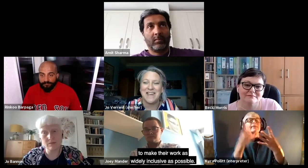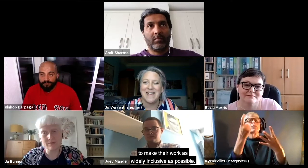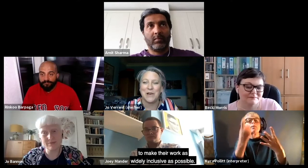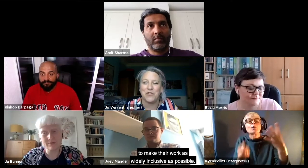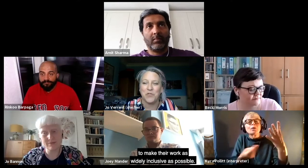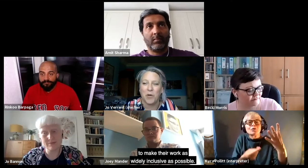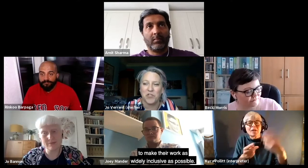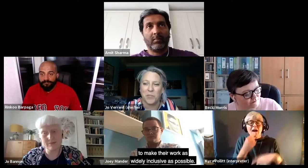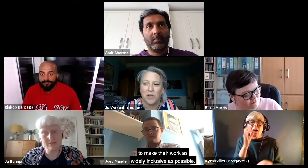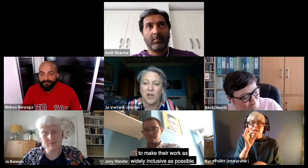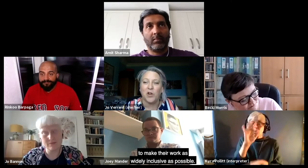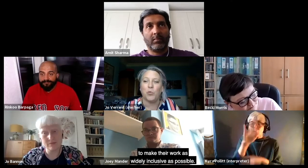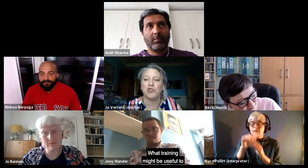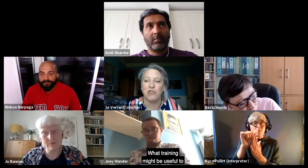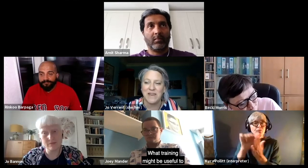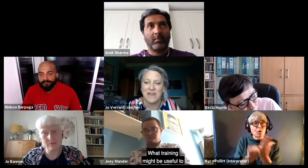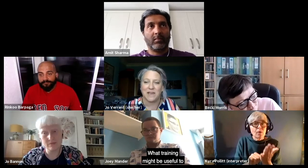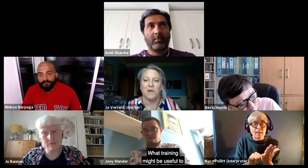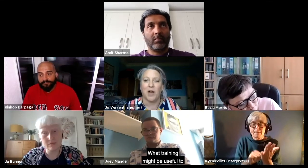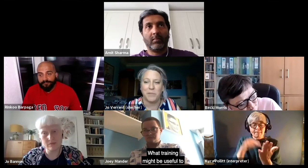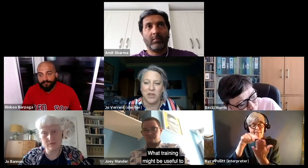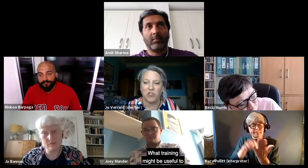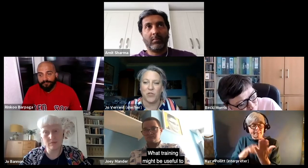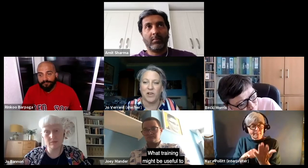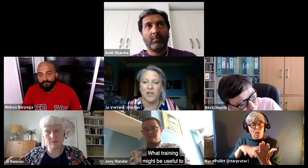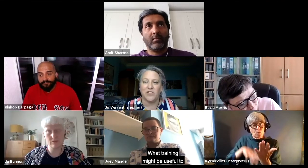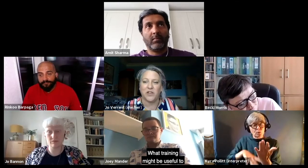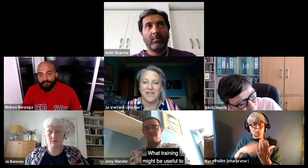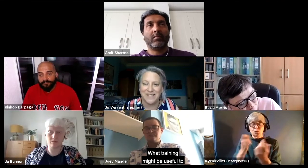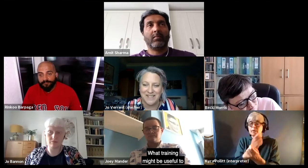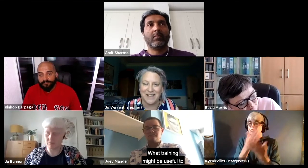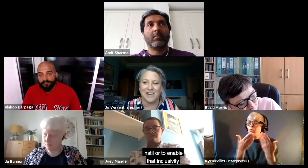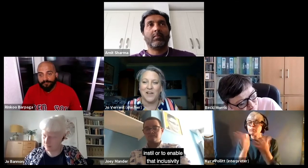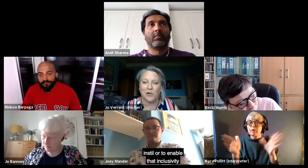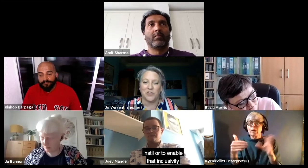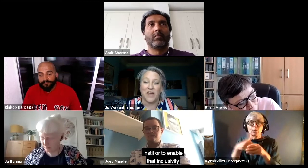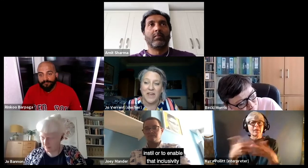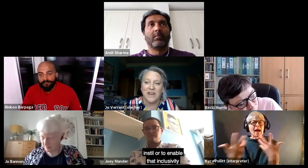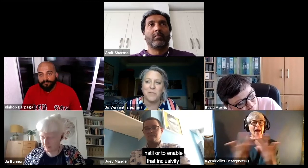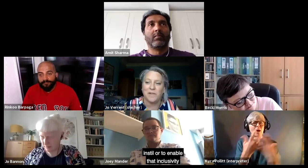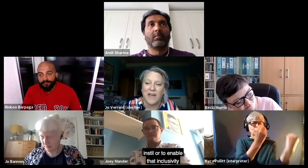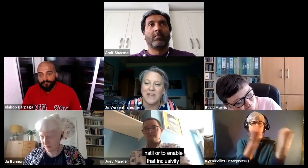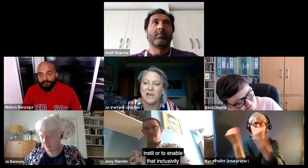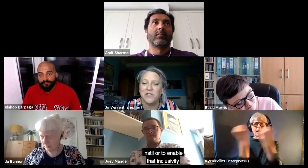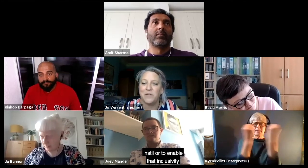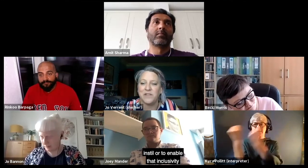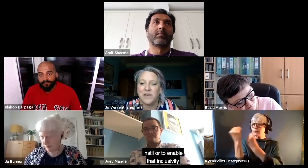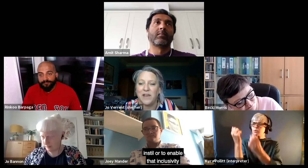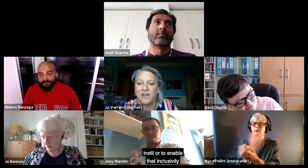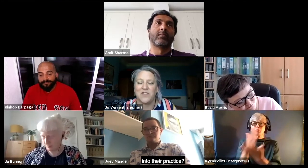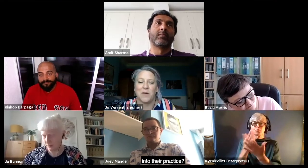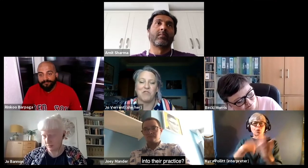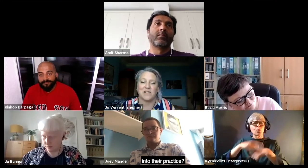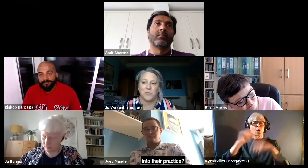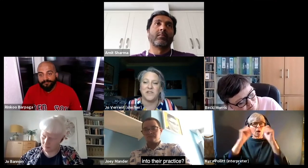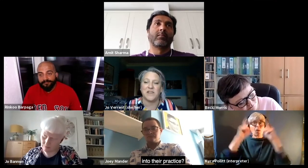widely inclusive as possible. What training might be useful to instill or to enable that inclusivity